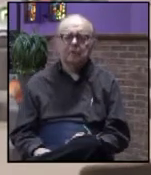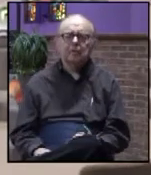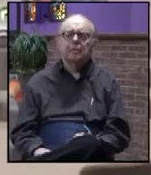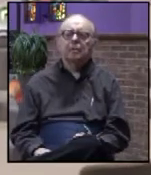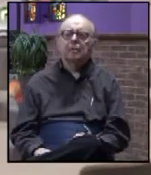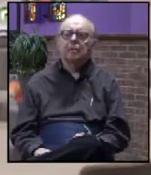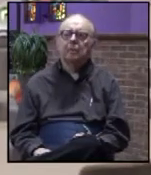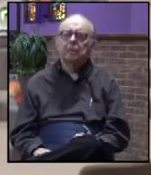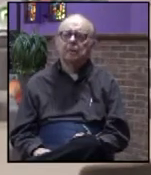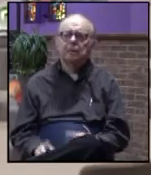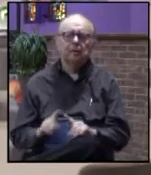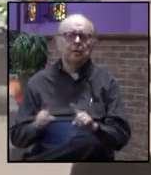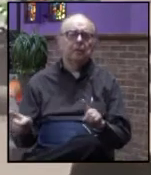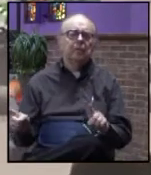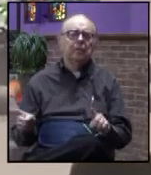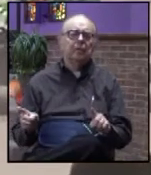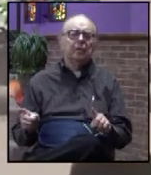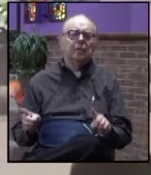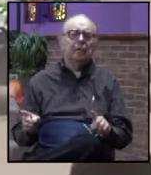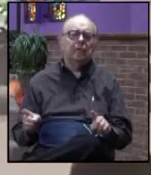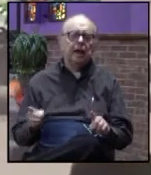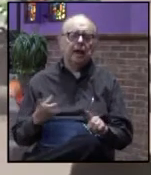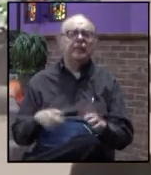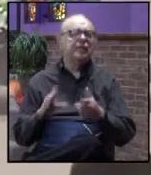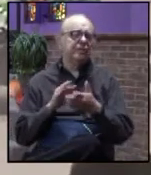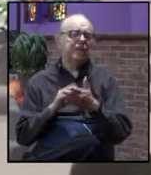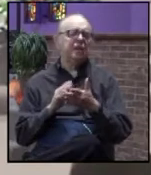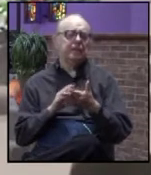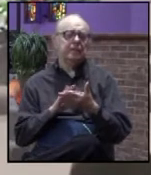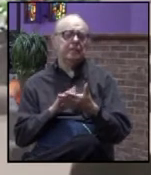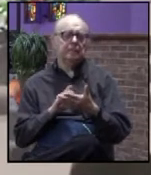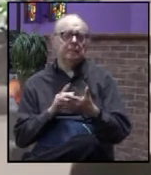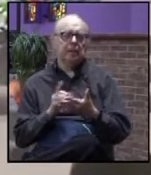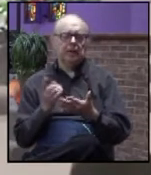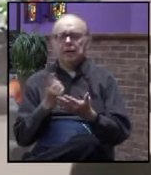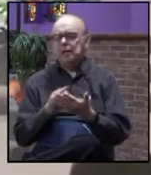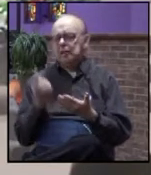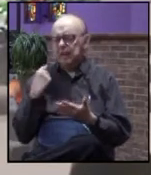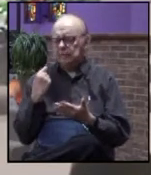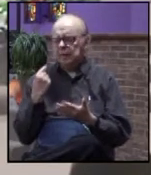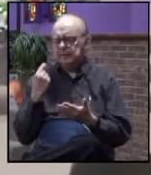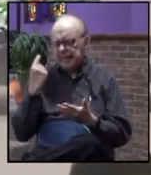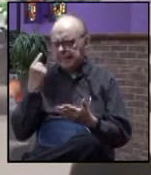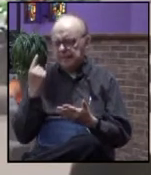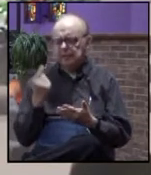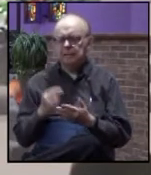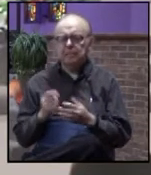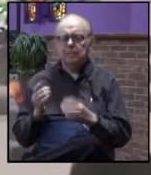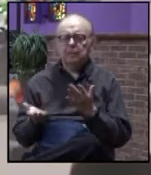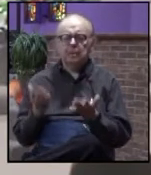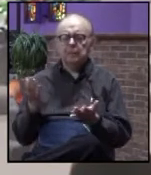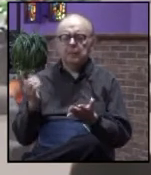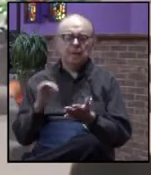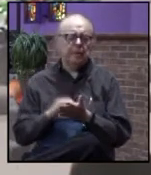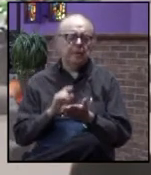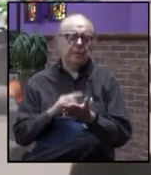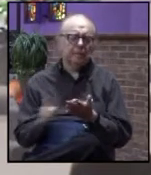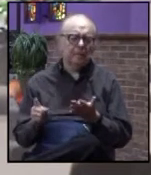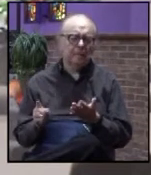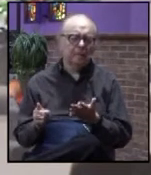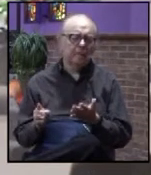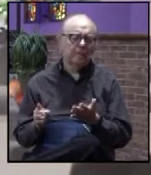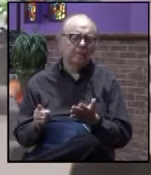rate. They came out with a study last week, I believe it was, maybe this week,